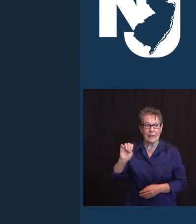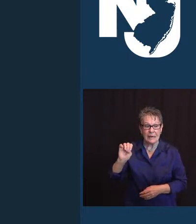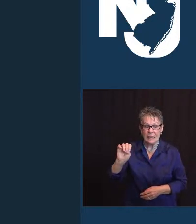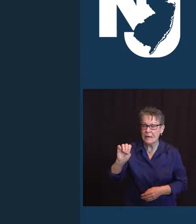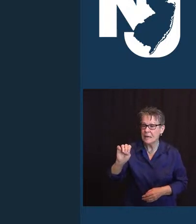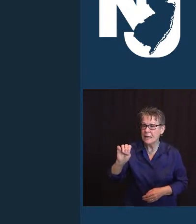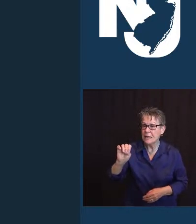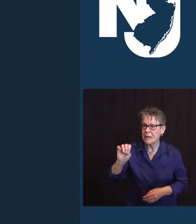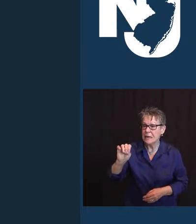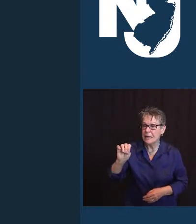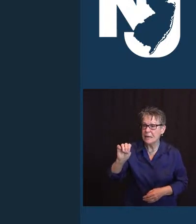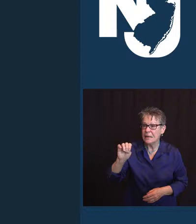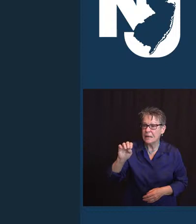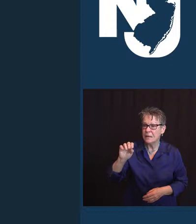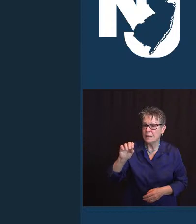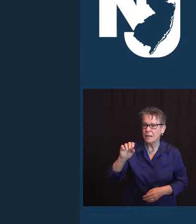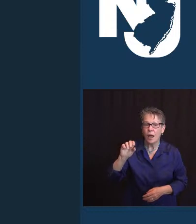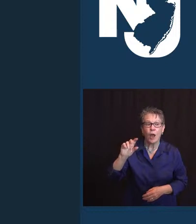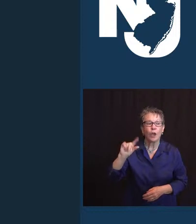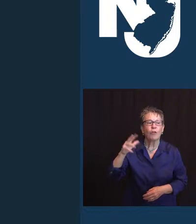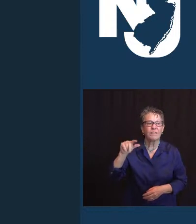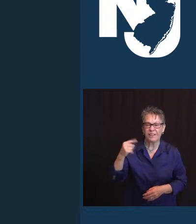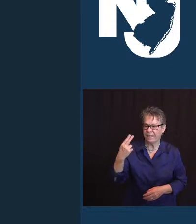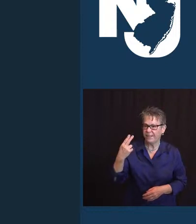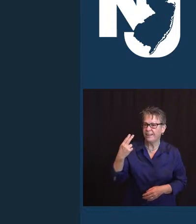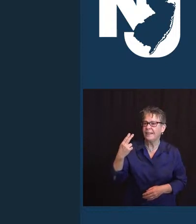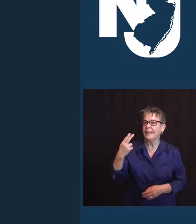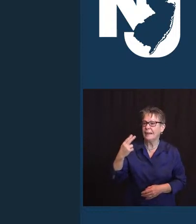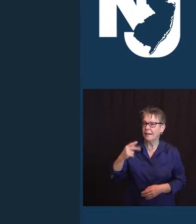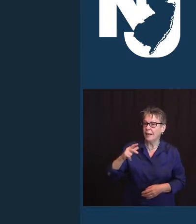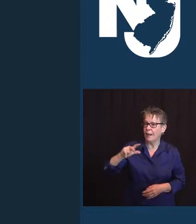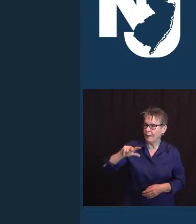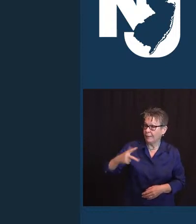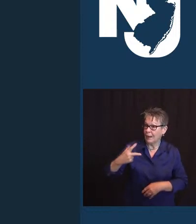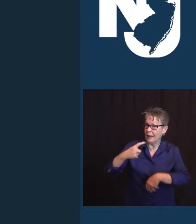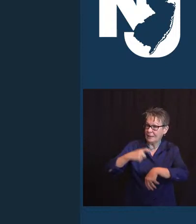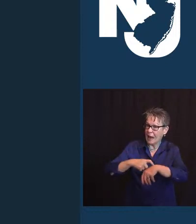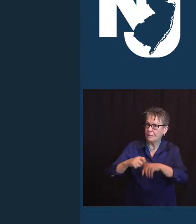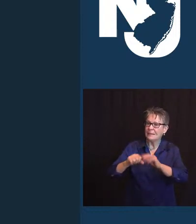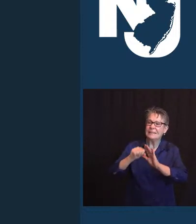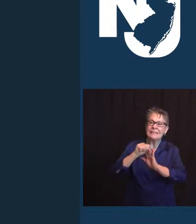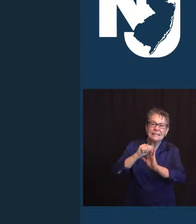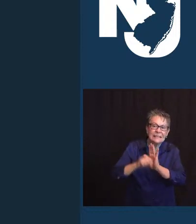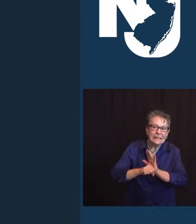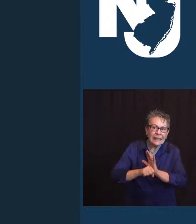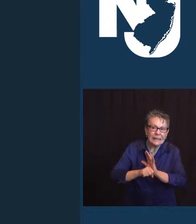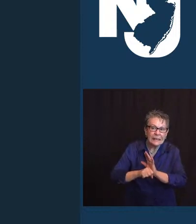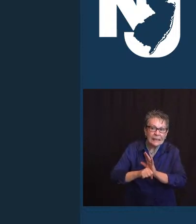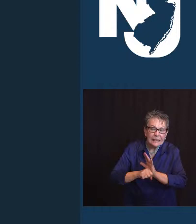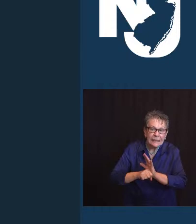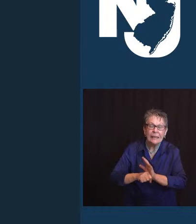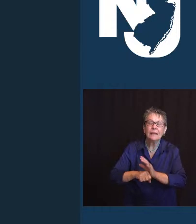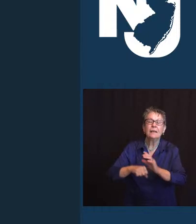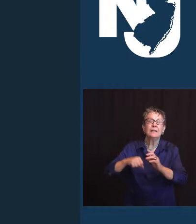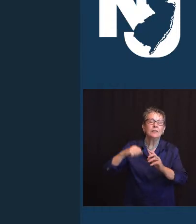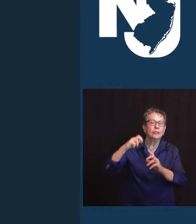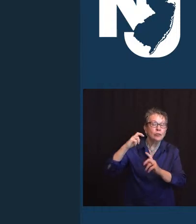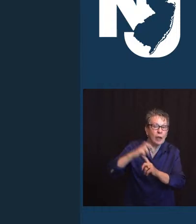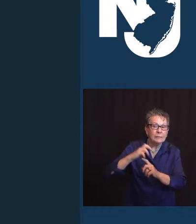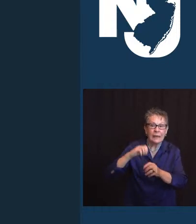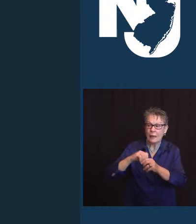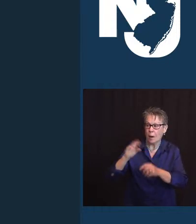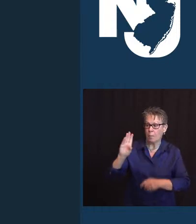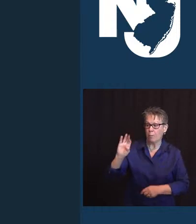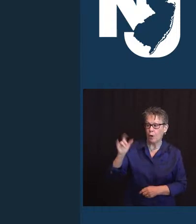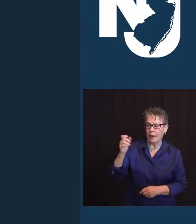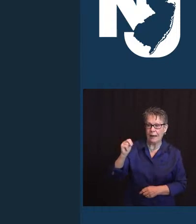right. Yep, Shane Griffith was a 3-time state champion at Bergen Catholic. He was the state runner-up, by the way, the other year he was at Bergen Catholic.